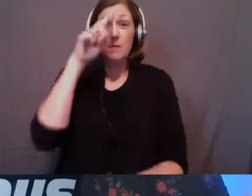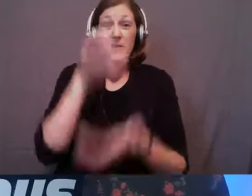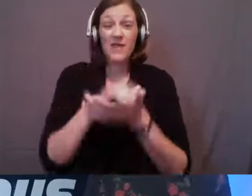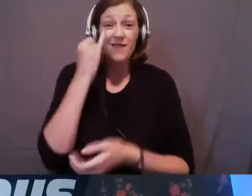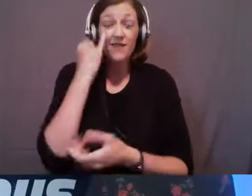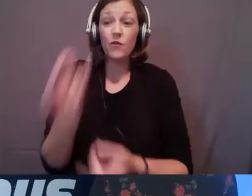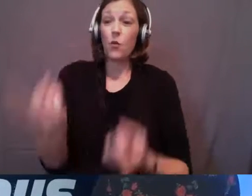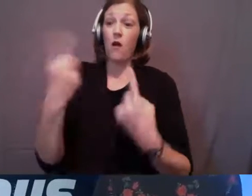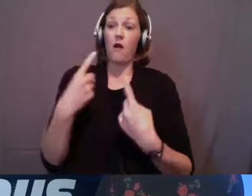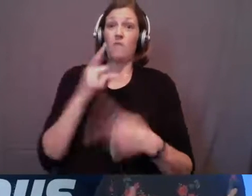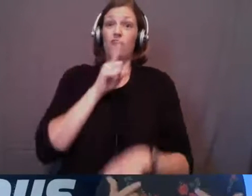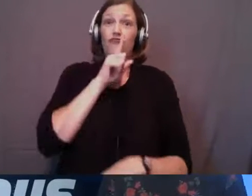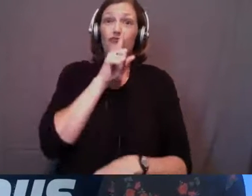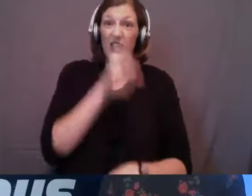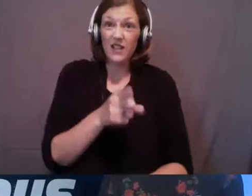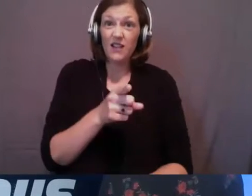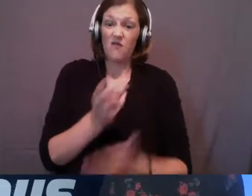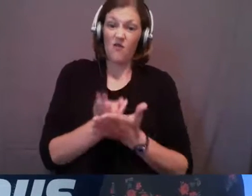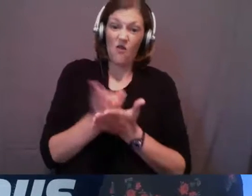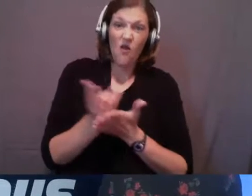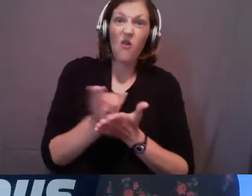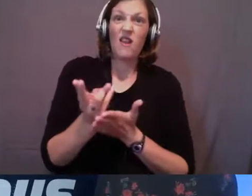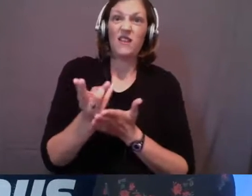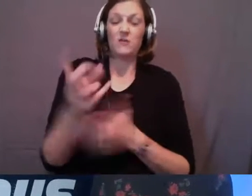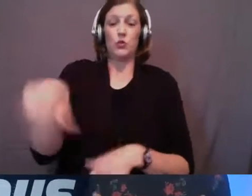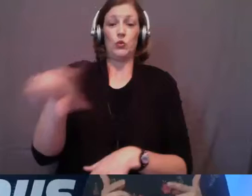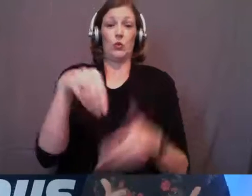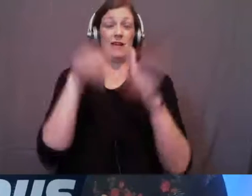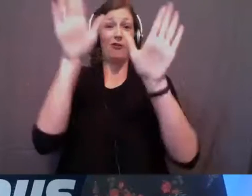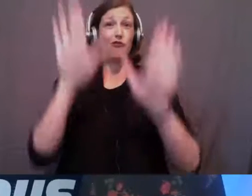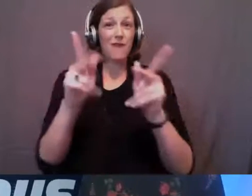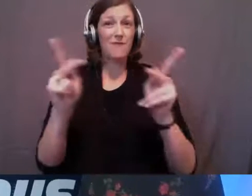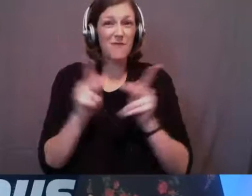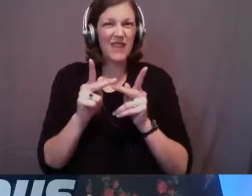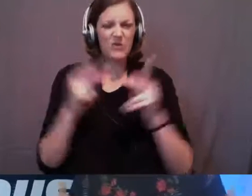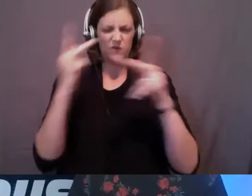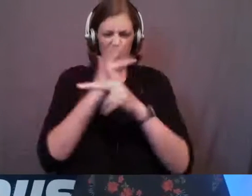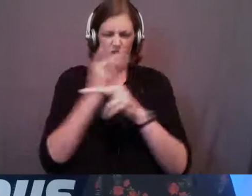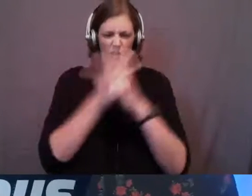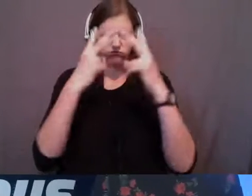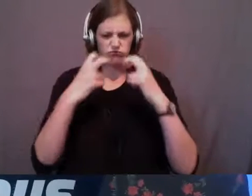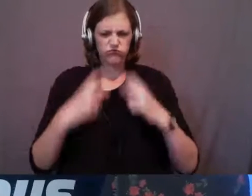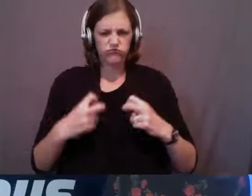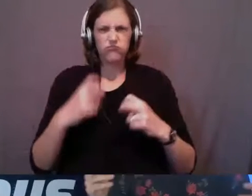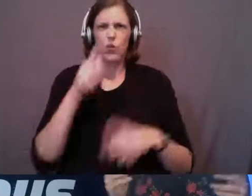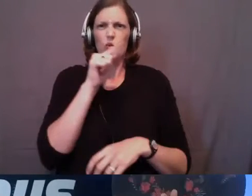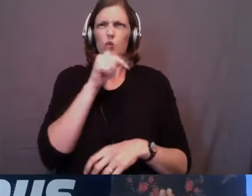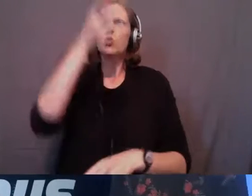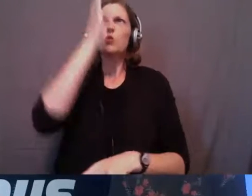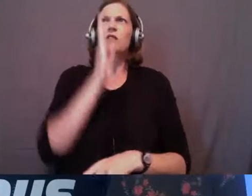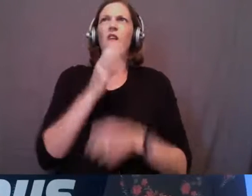and honestly, you're in a great place to explore who God created you to be and how together we can be part